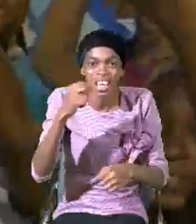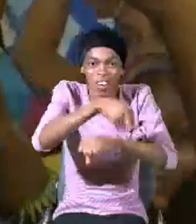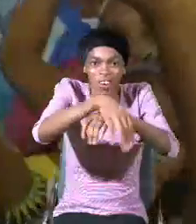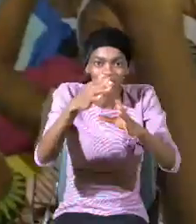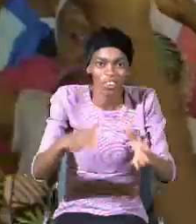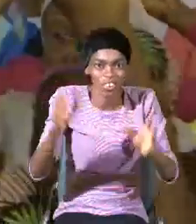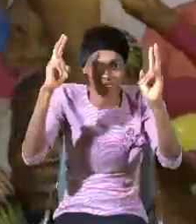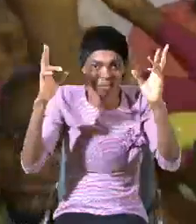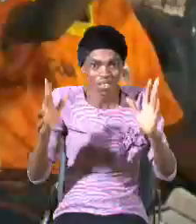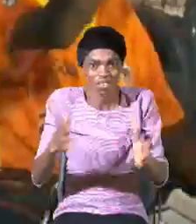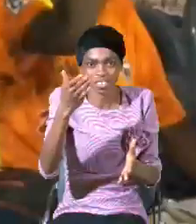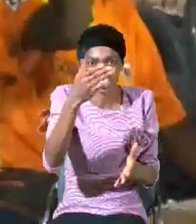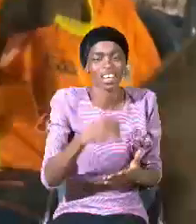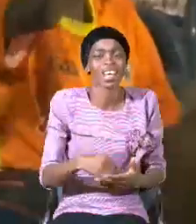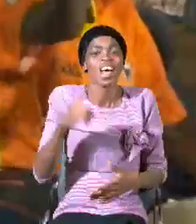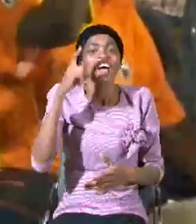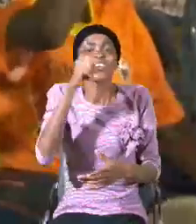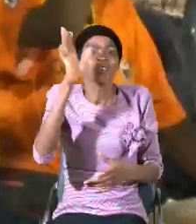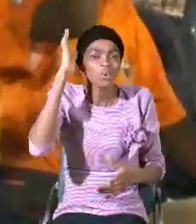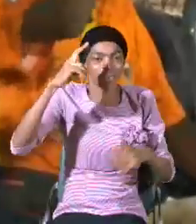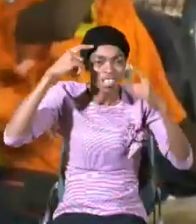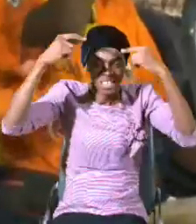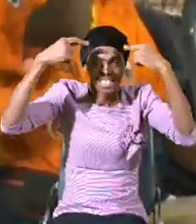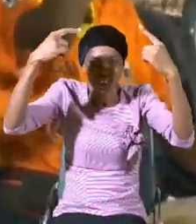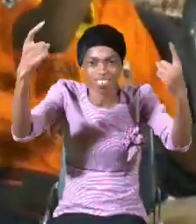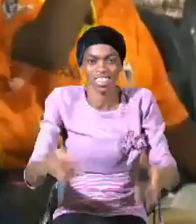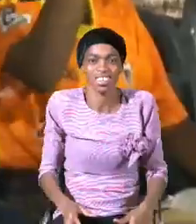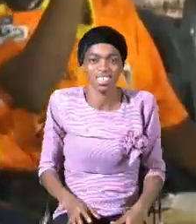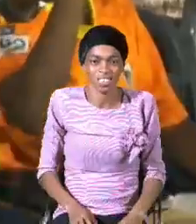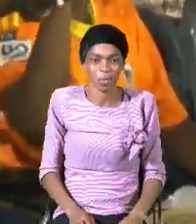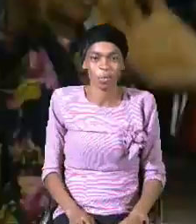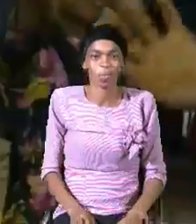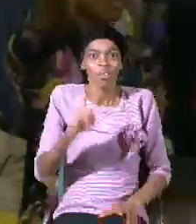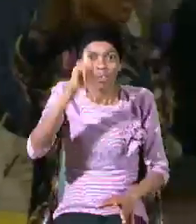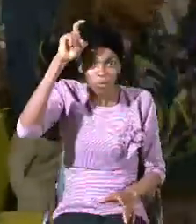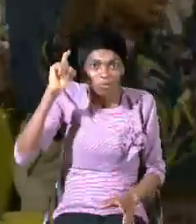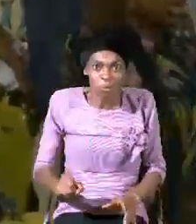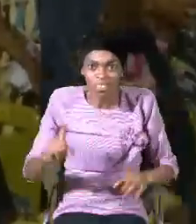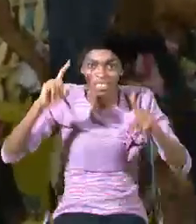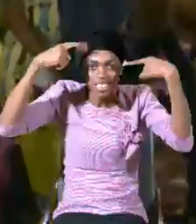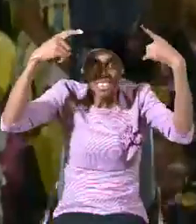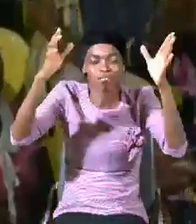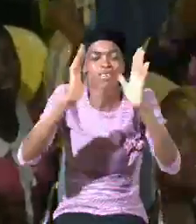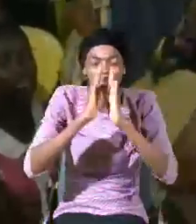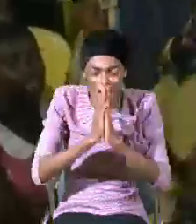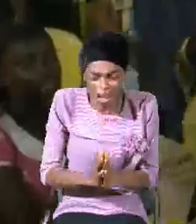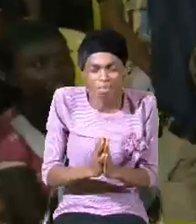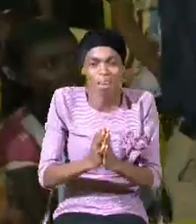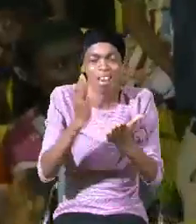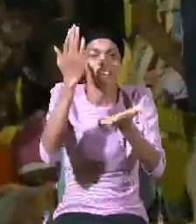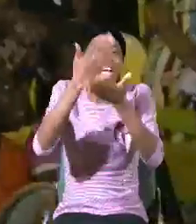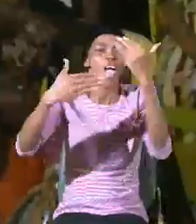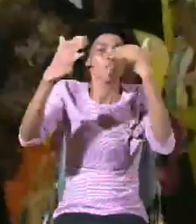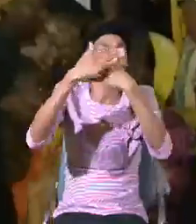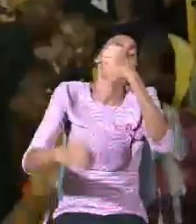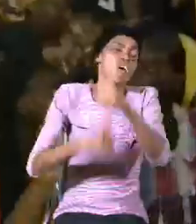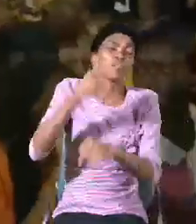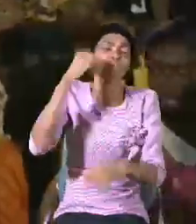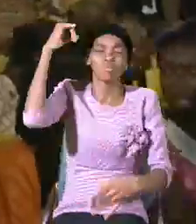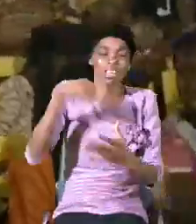You will succeed. Amen. You must succeed. Amen. Heaven affirms it. You